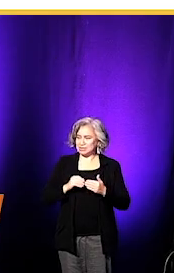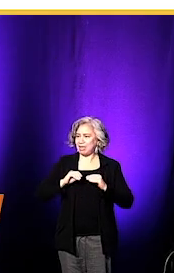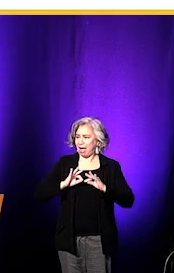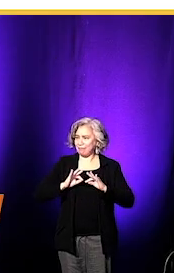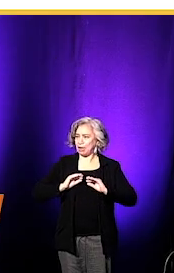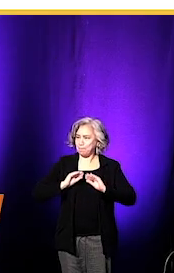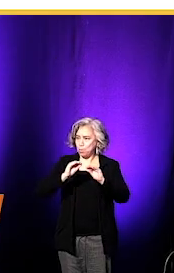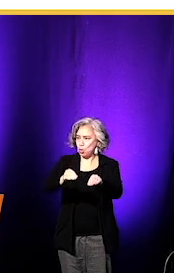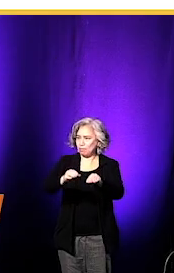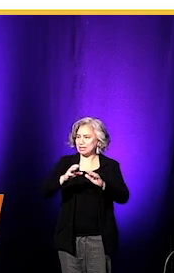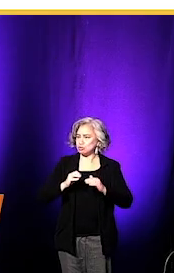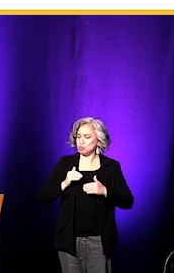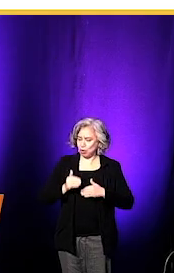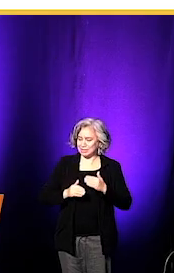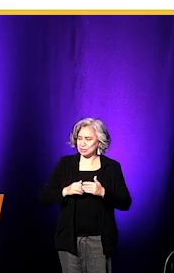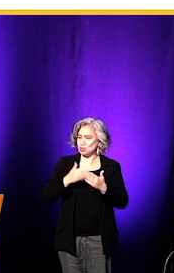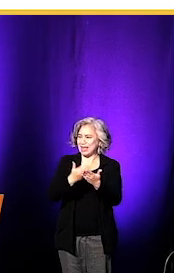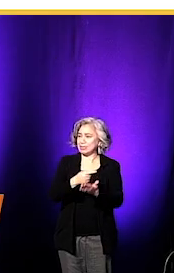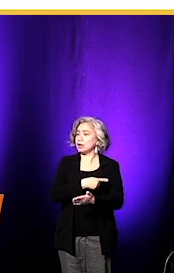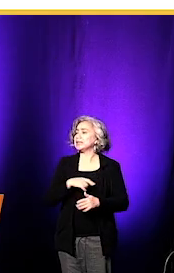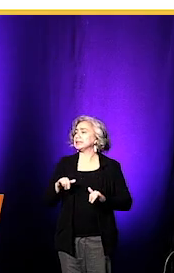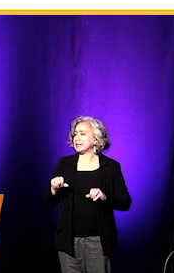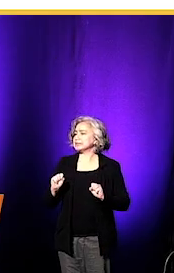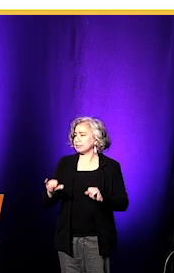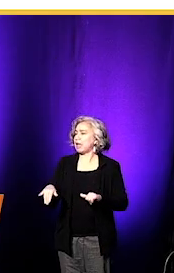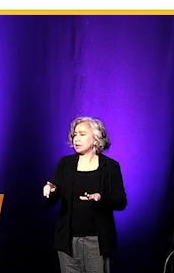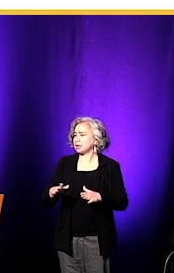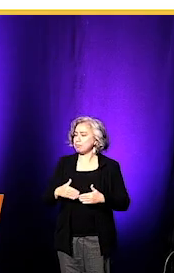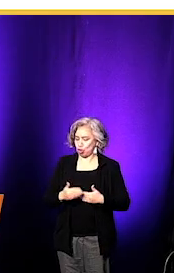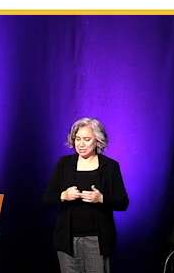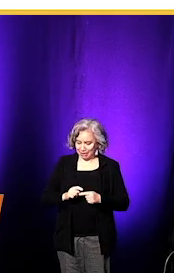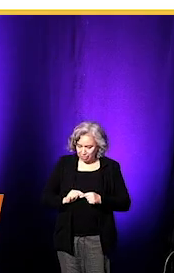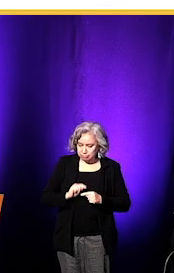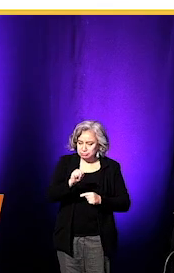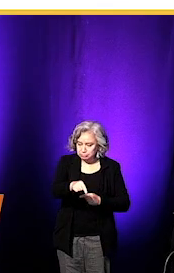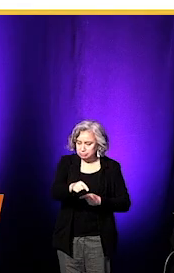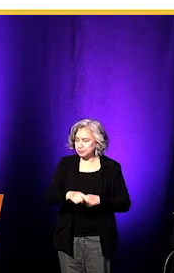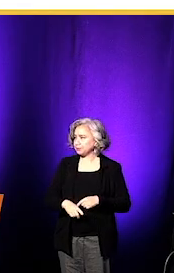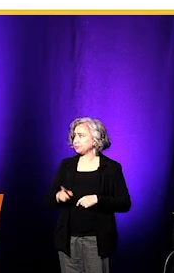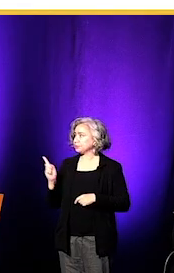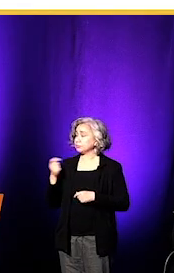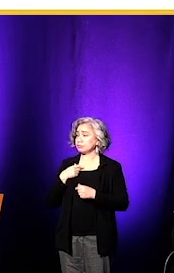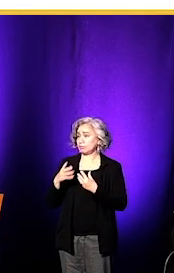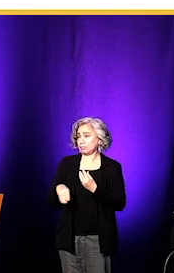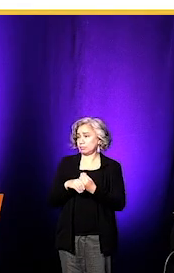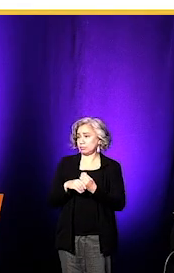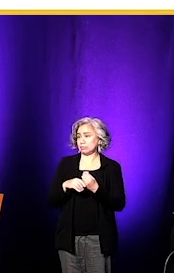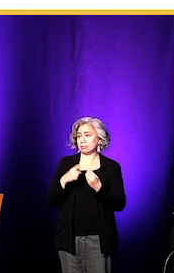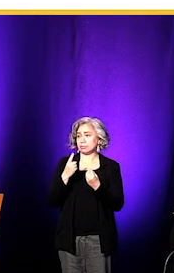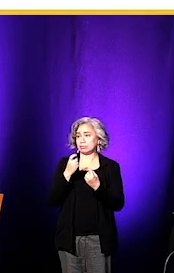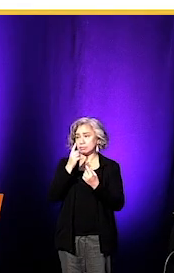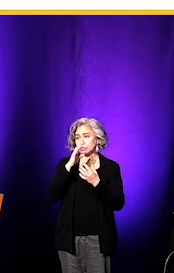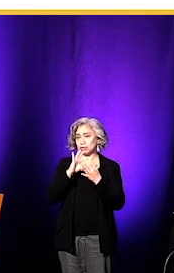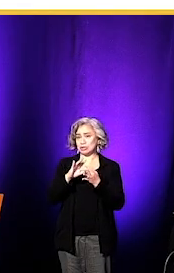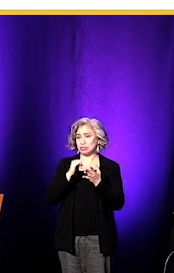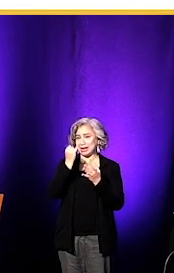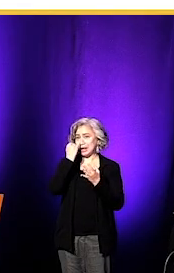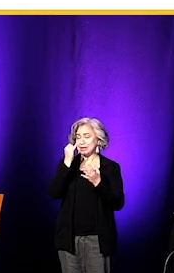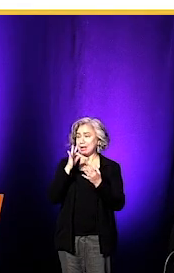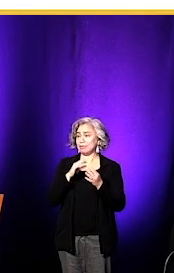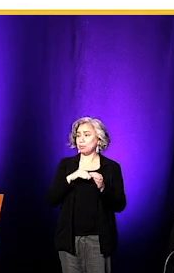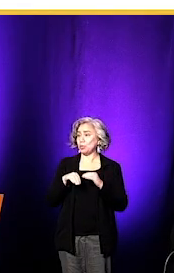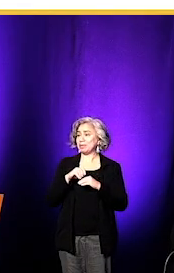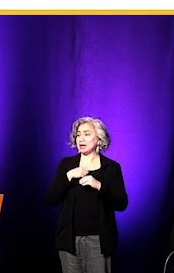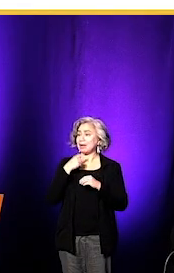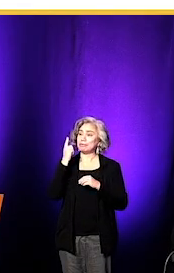there. Absolutely, absolutely. Something related to this idea of movement, Chris, that I've heard in some contexts